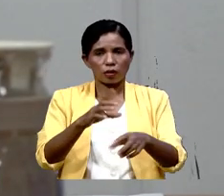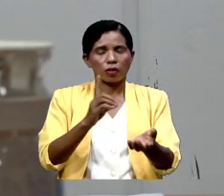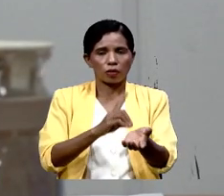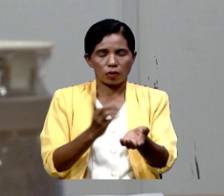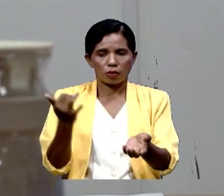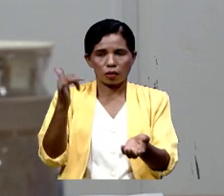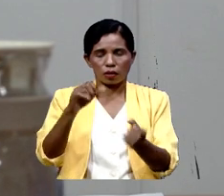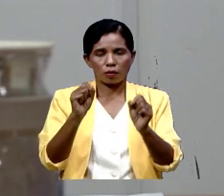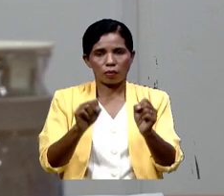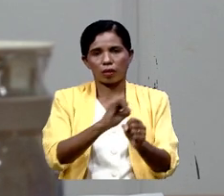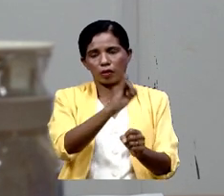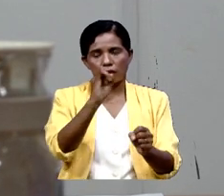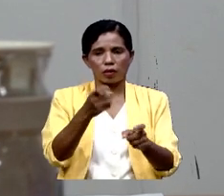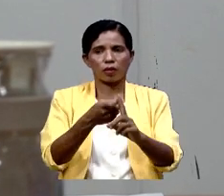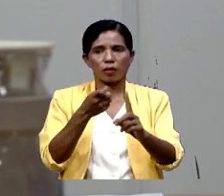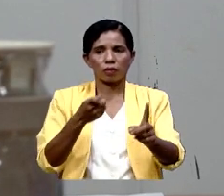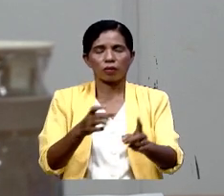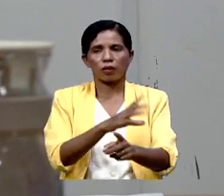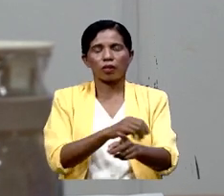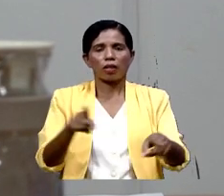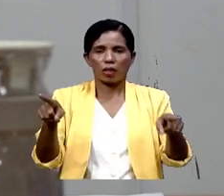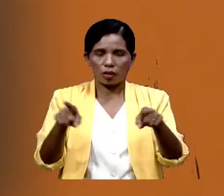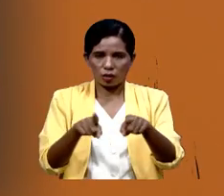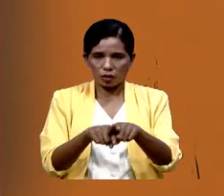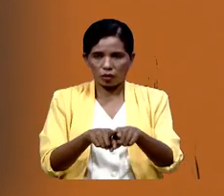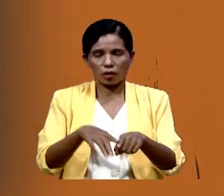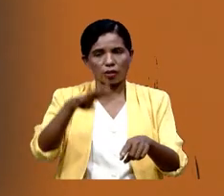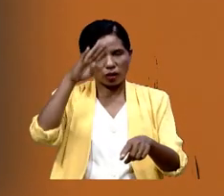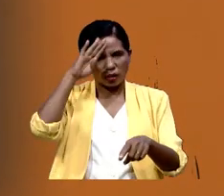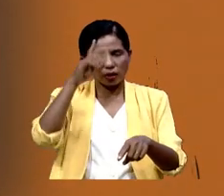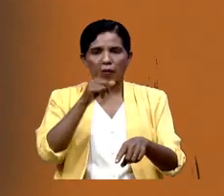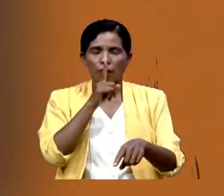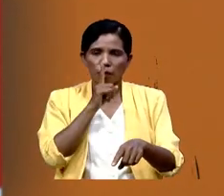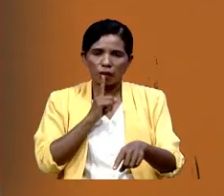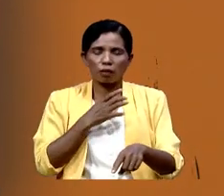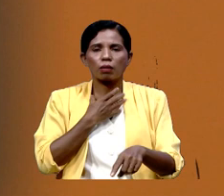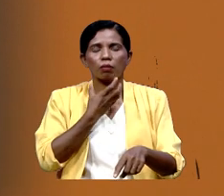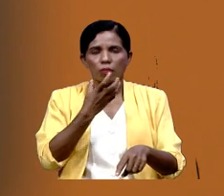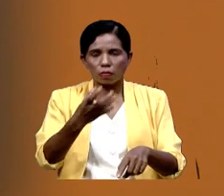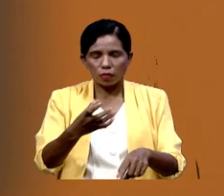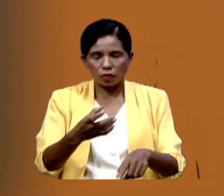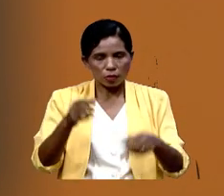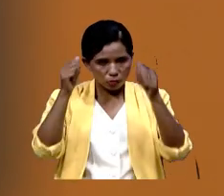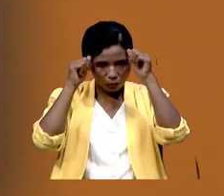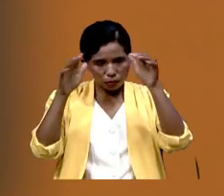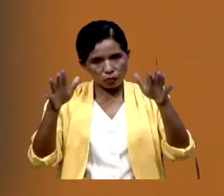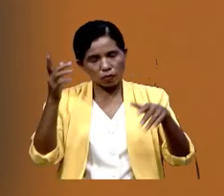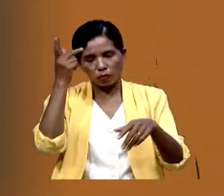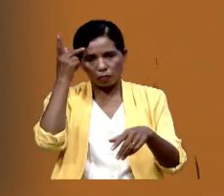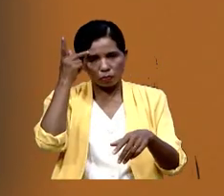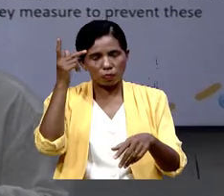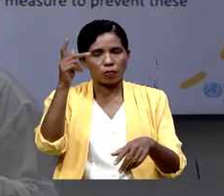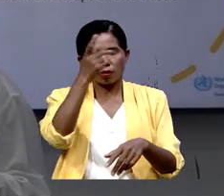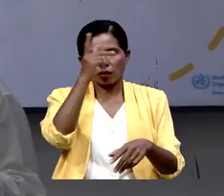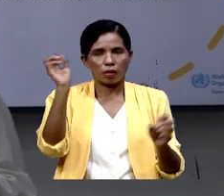sira bele identifica lihusi sintomas hanesang, isimeang, muta, o inhalai no ulu moras la precisa